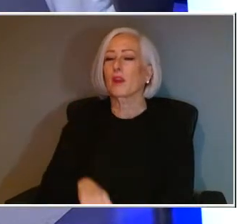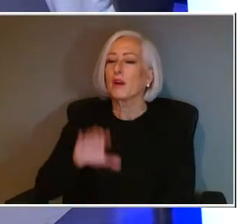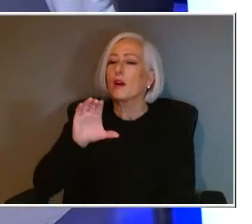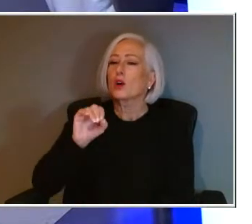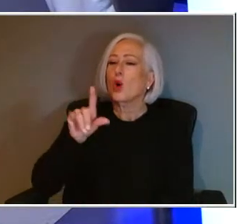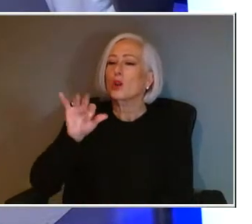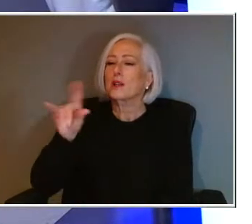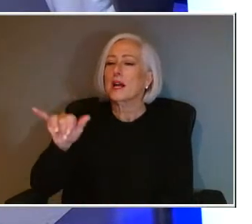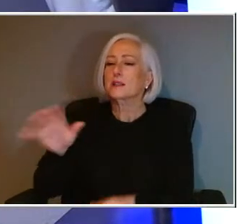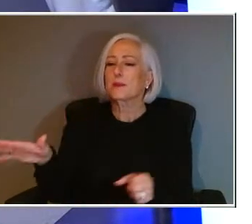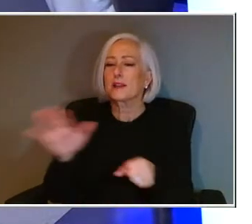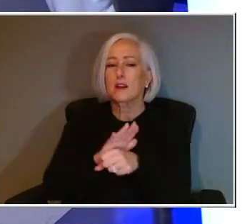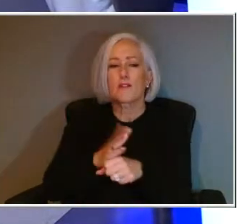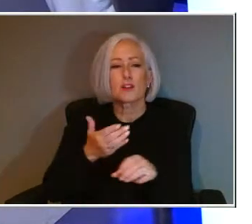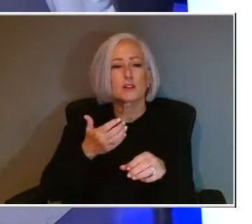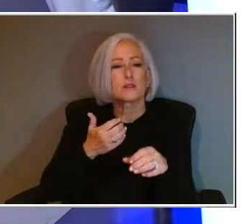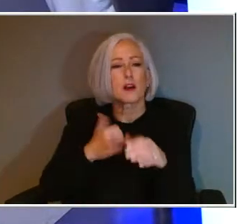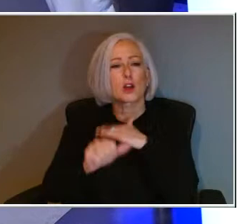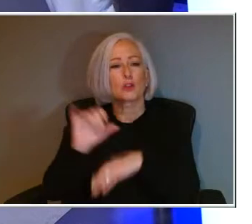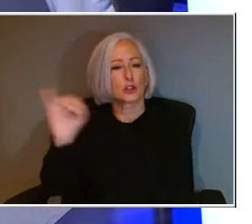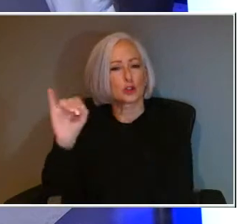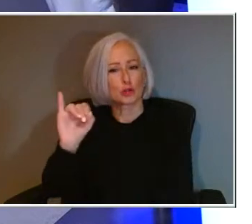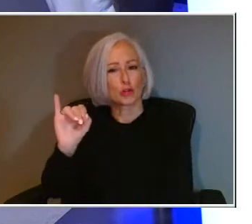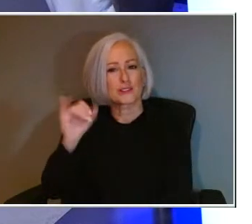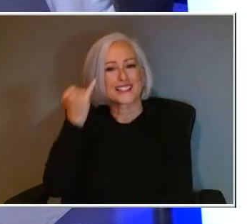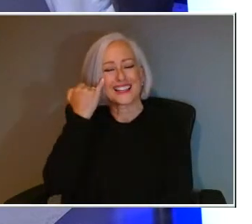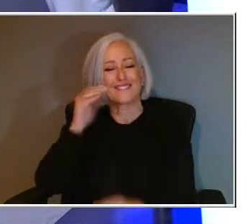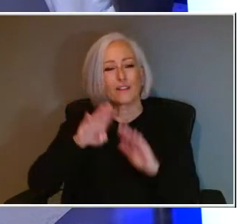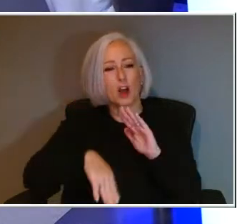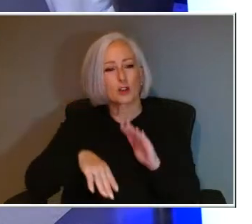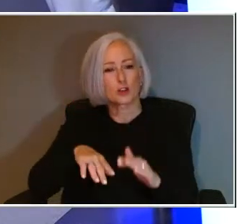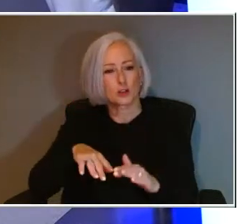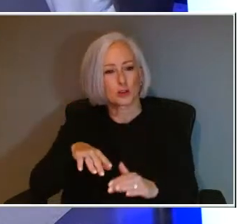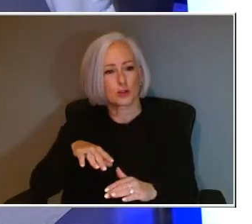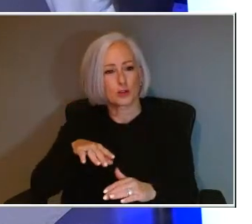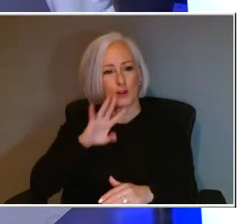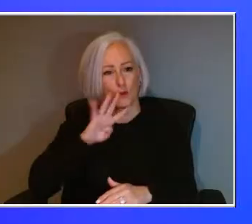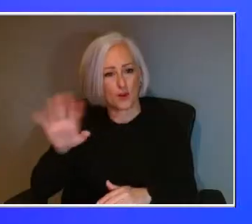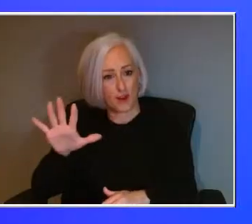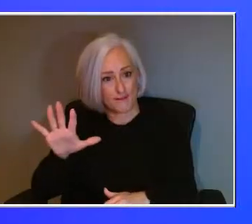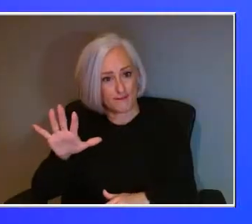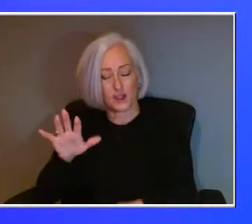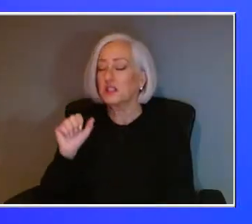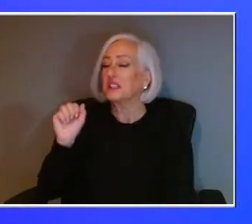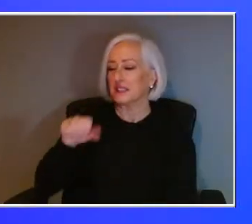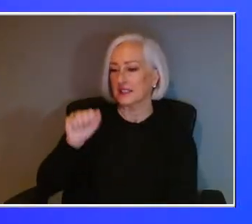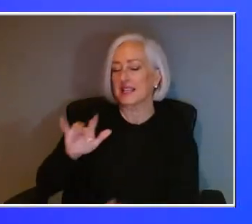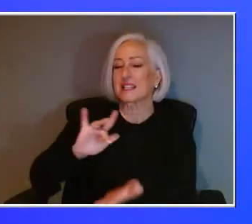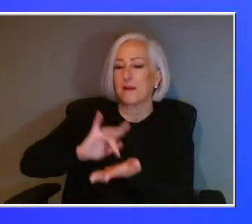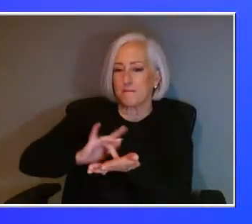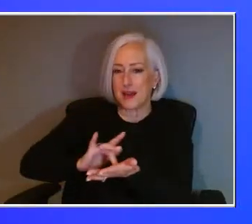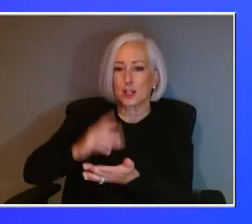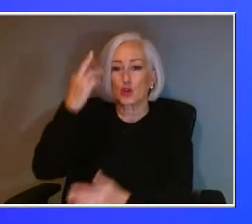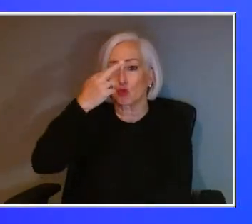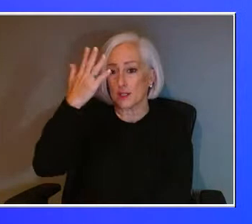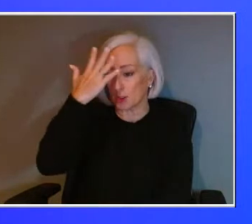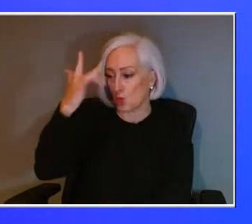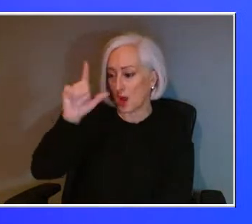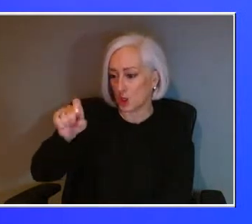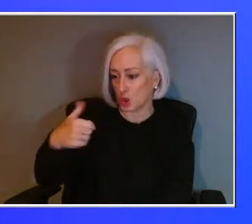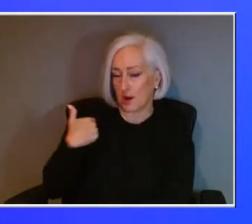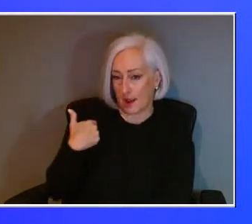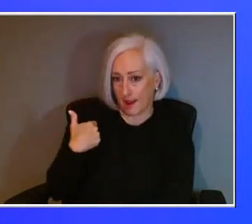covered by insurance if you're under that age? Yes. I mean, if it is medically indicated, if you do have a reason to